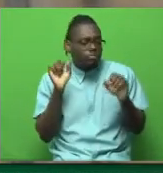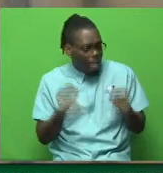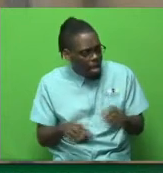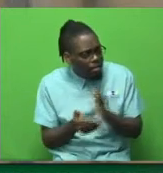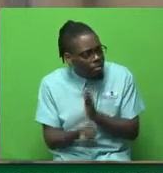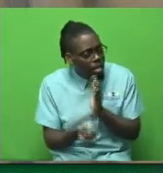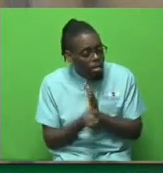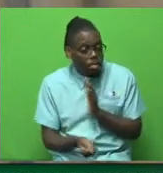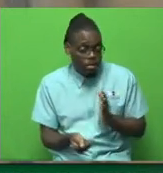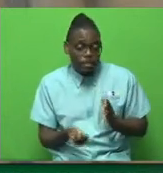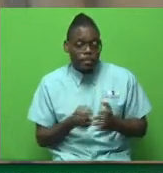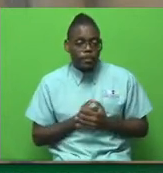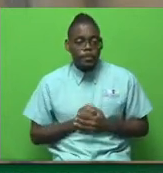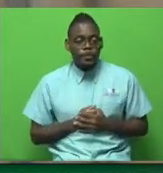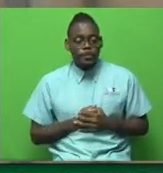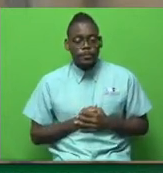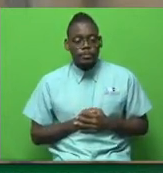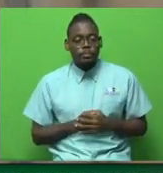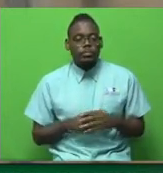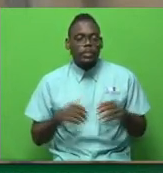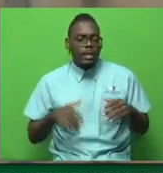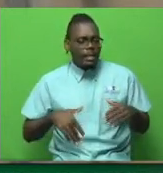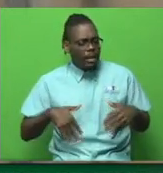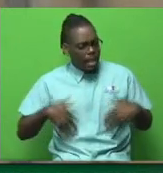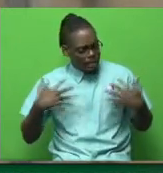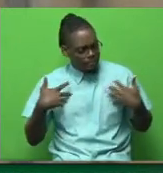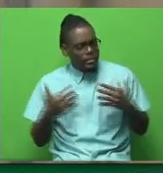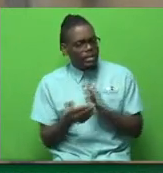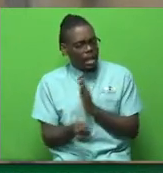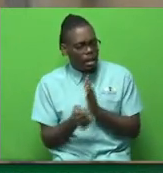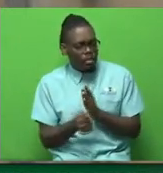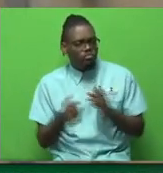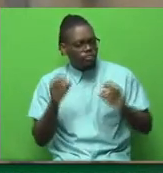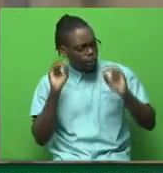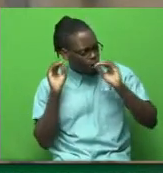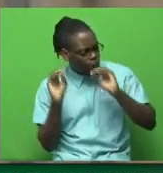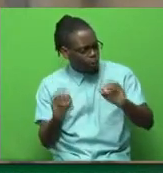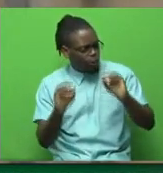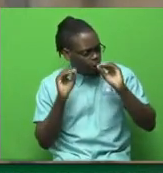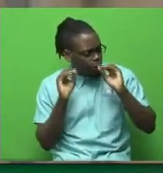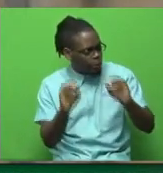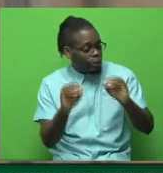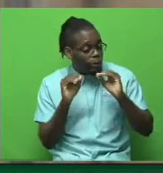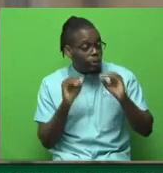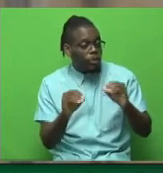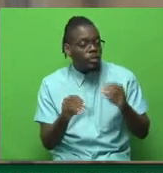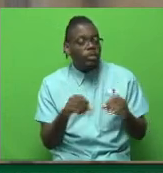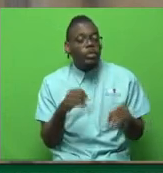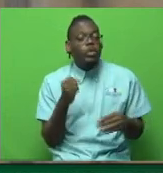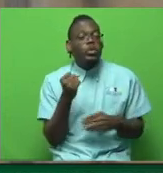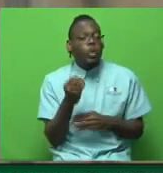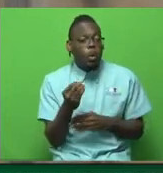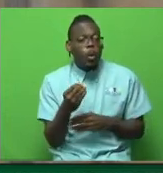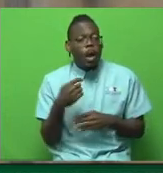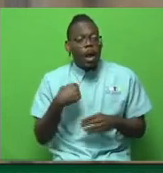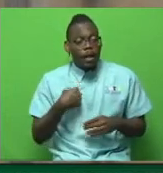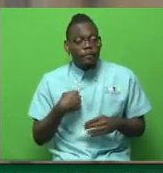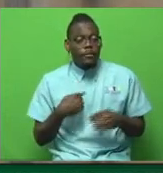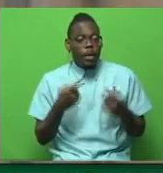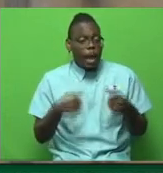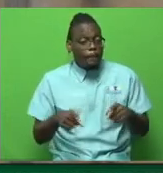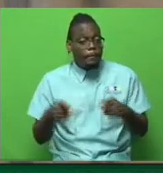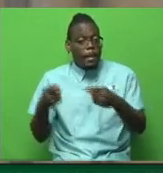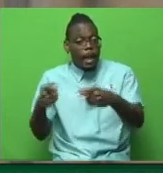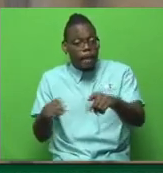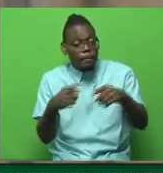that because Mr Deputy speaker what is happening and what has been happening is that